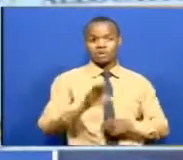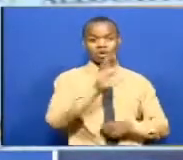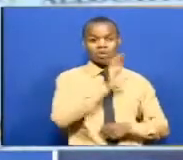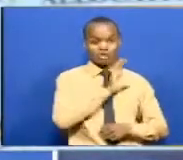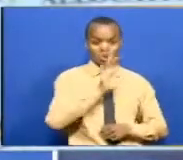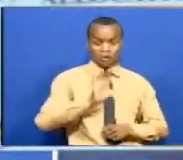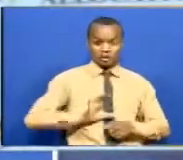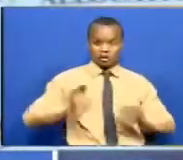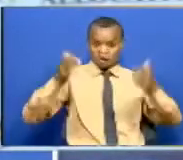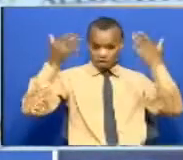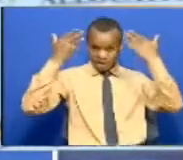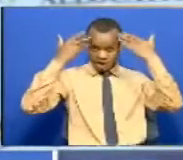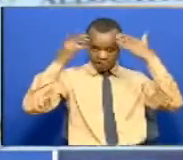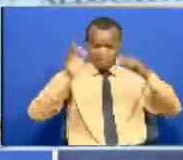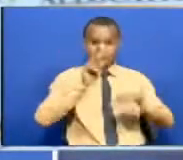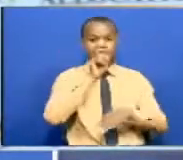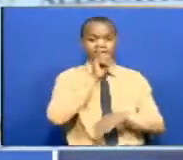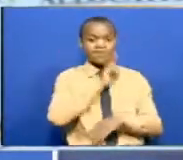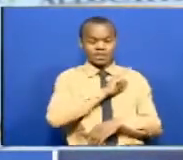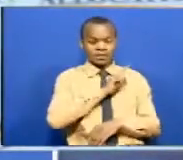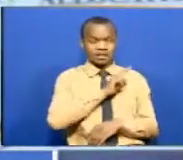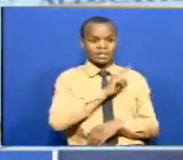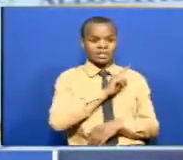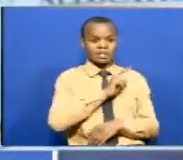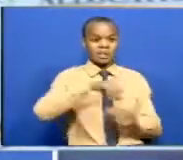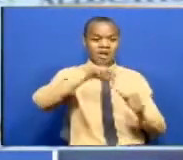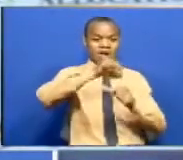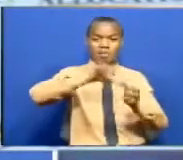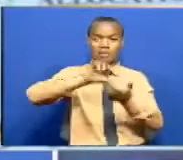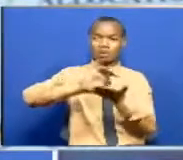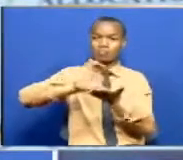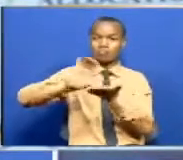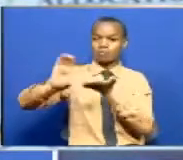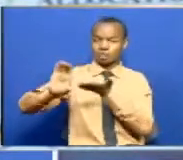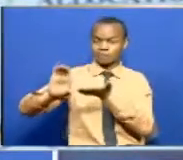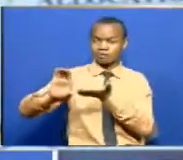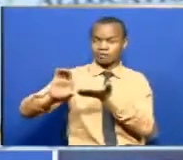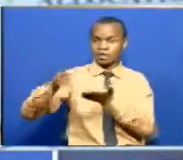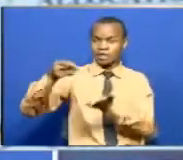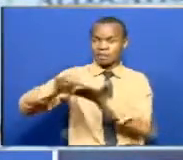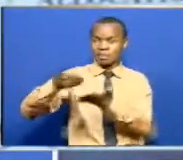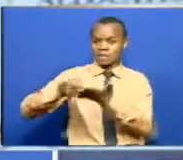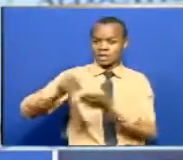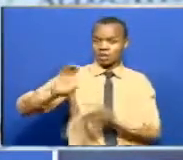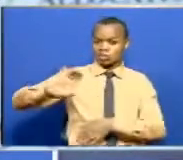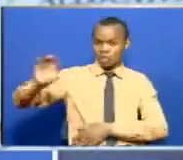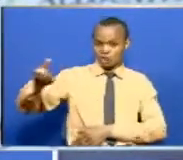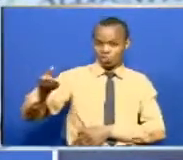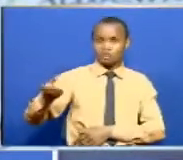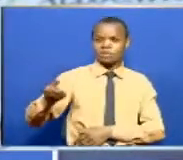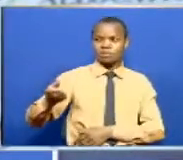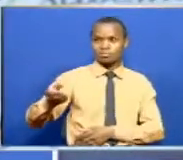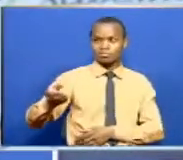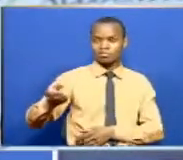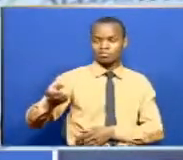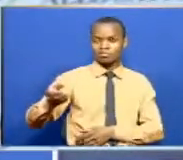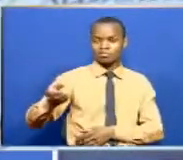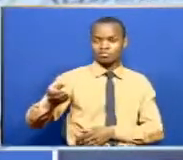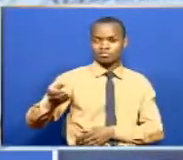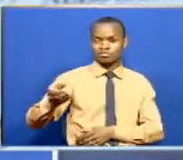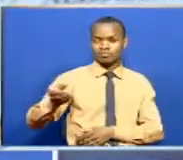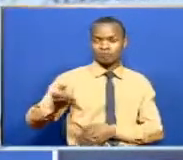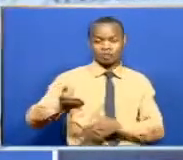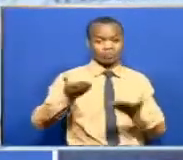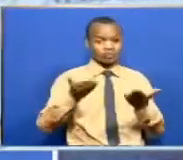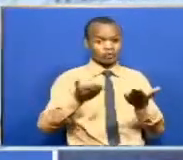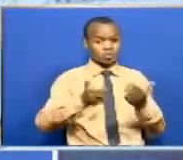the likely impact of the new revenue sharing in terms of allocation to counties, made a